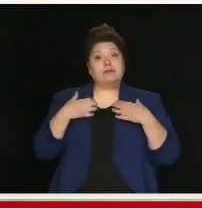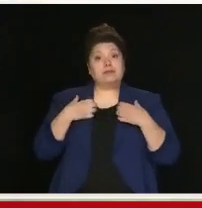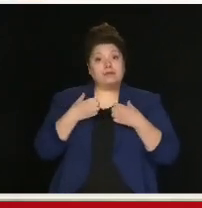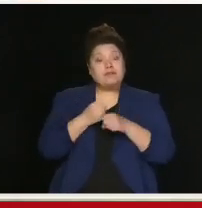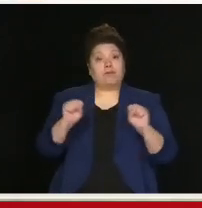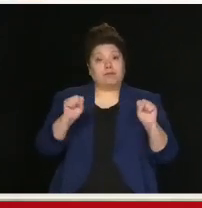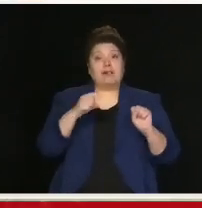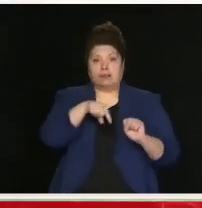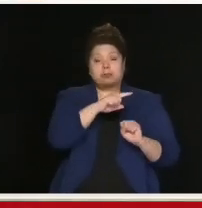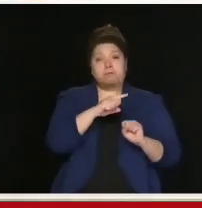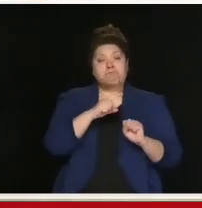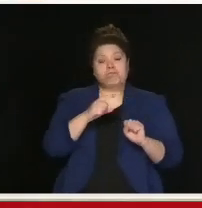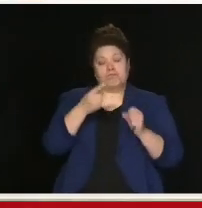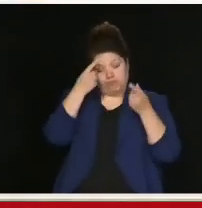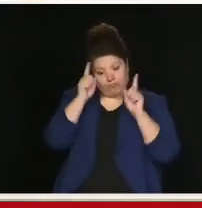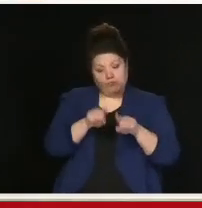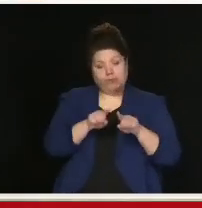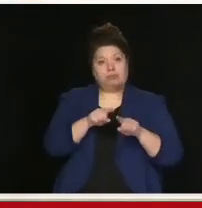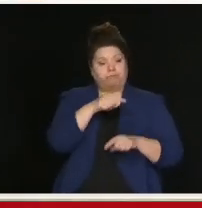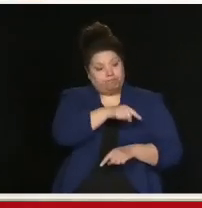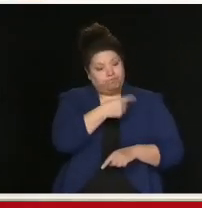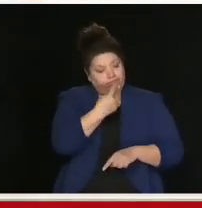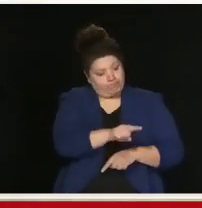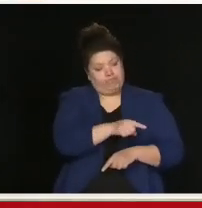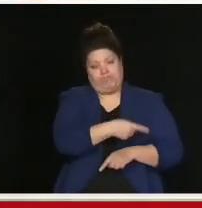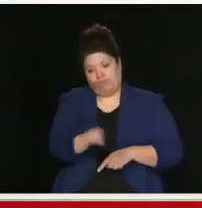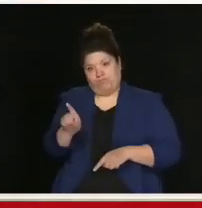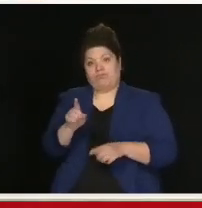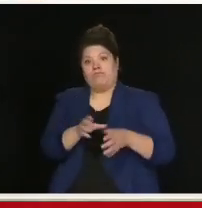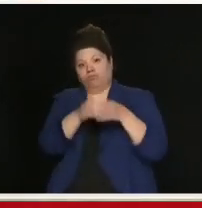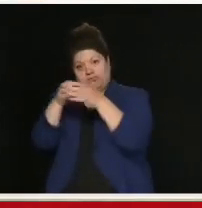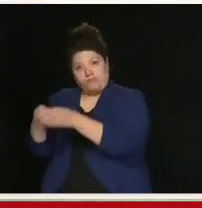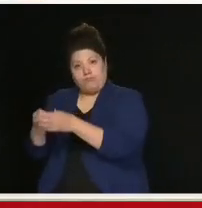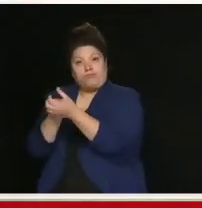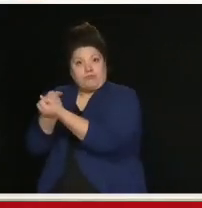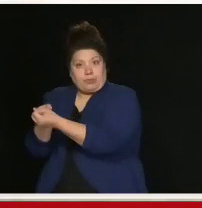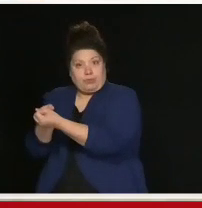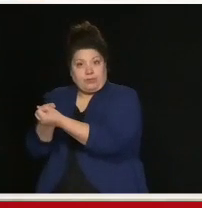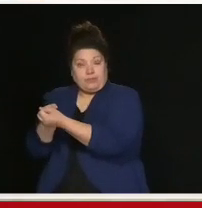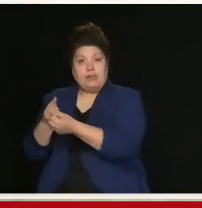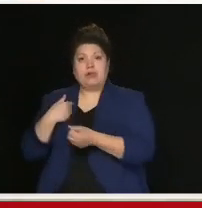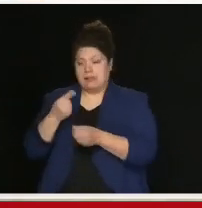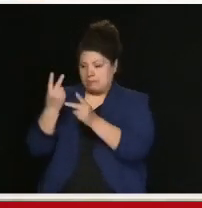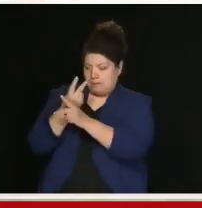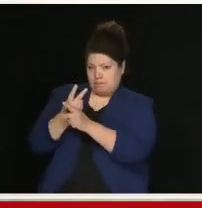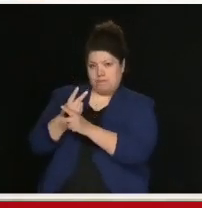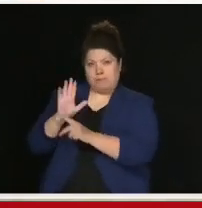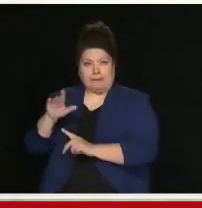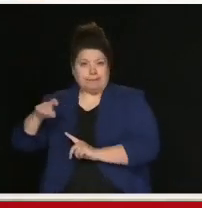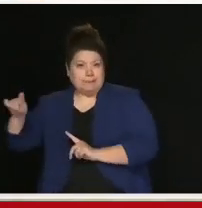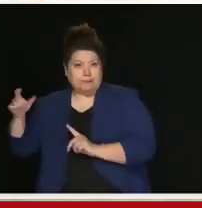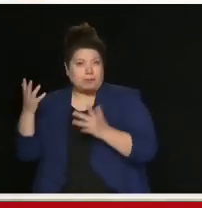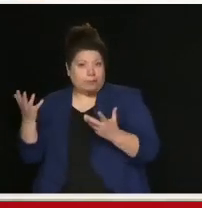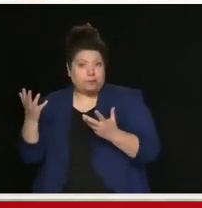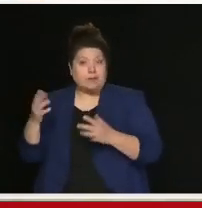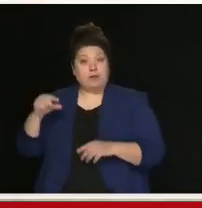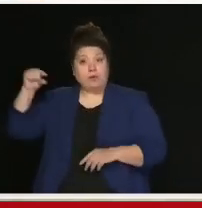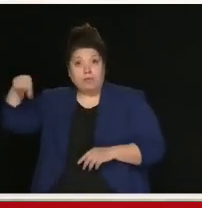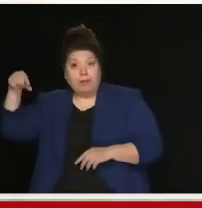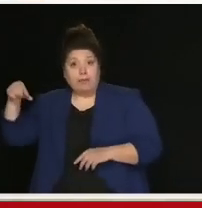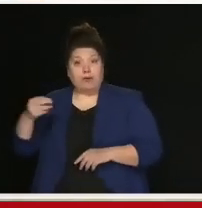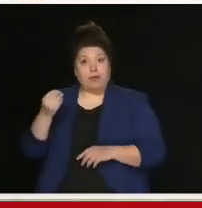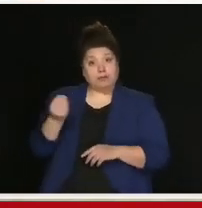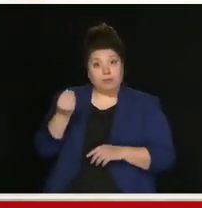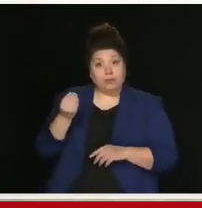reconnaissance work is done in both provinces, and we're looking at the needs to fill and the next steps. Quebecers, Ontarians,